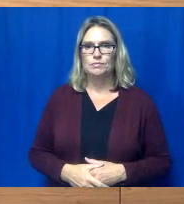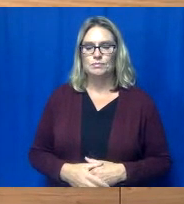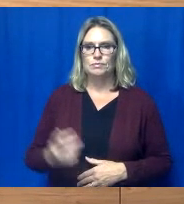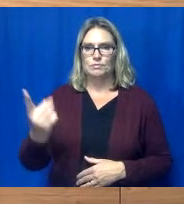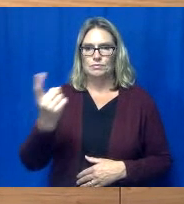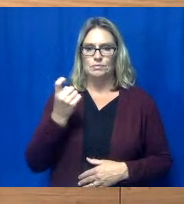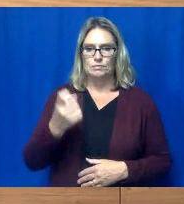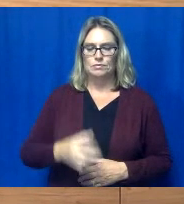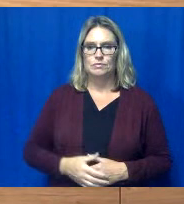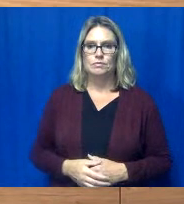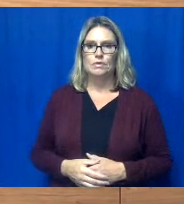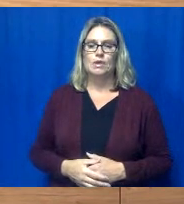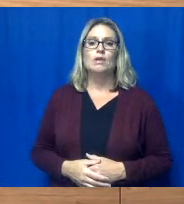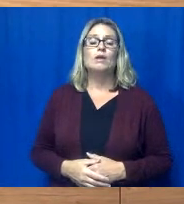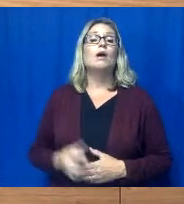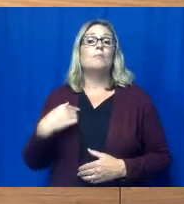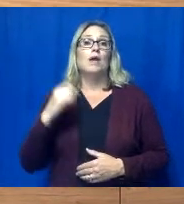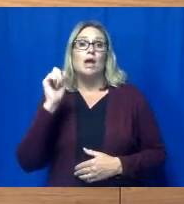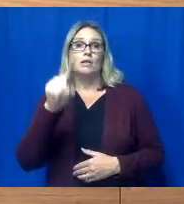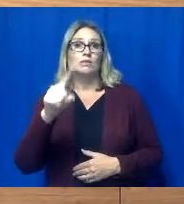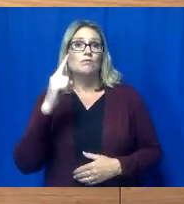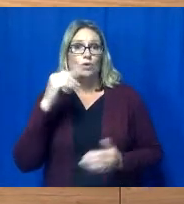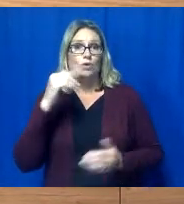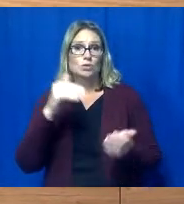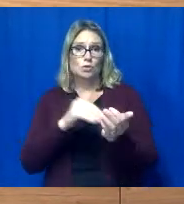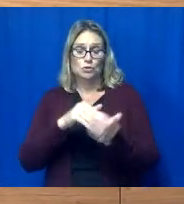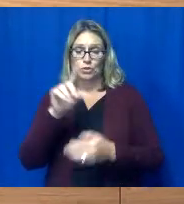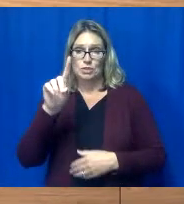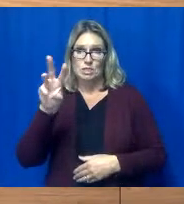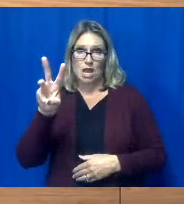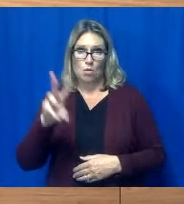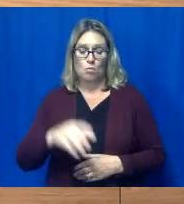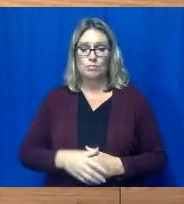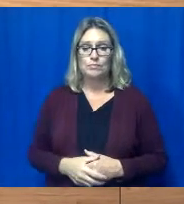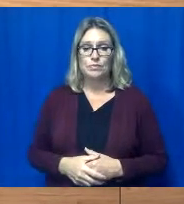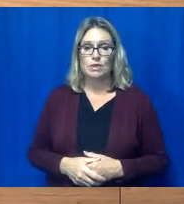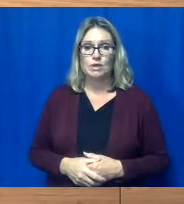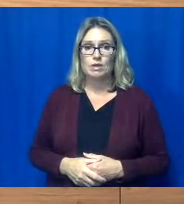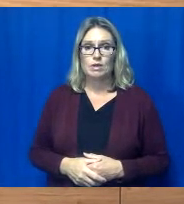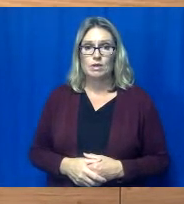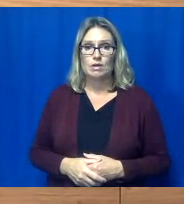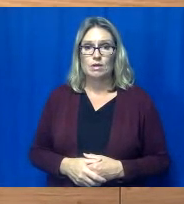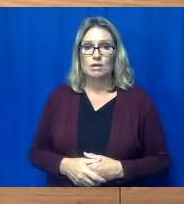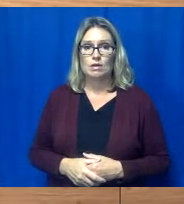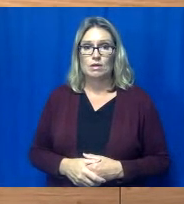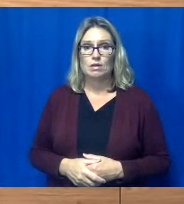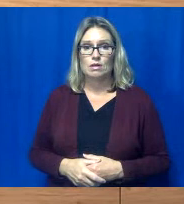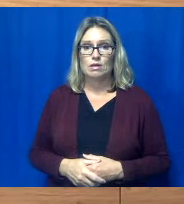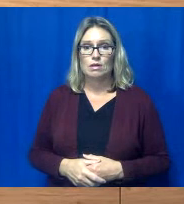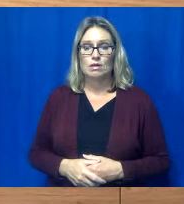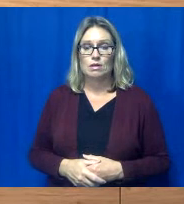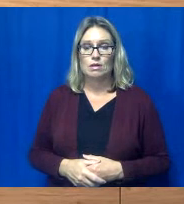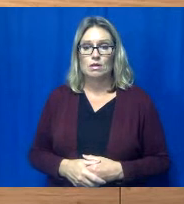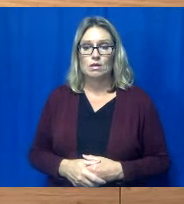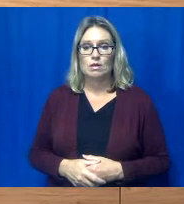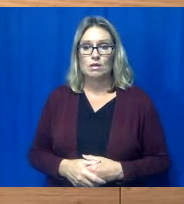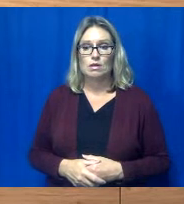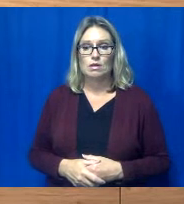Thank you, Bruce. My question is for Dr. Dow. Dr. Dow, how much of a game changer has Delta been? It's almost been like